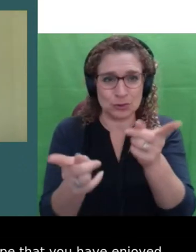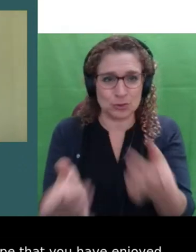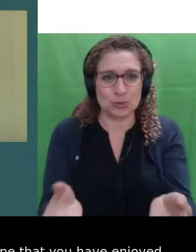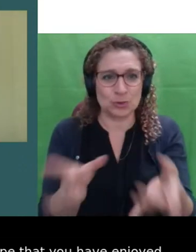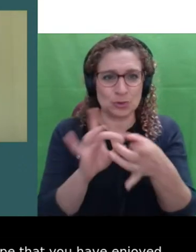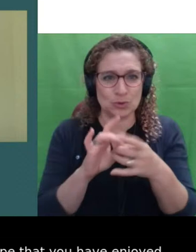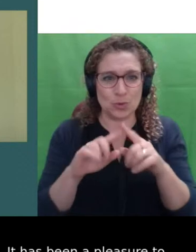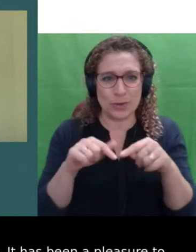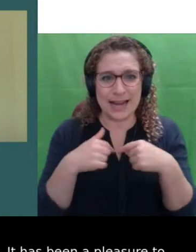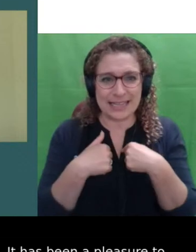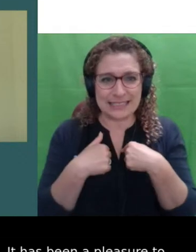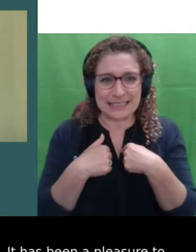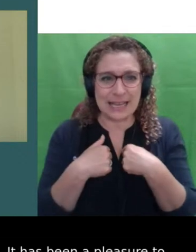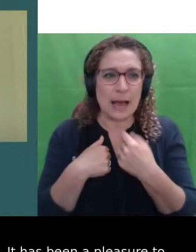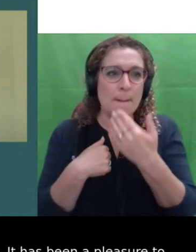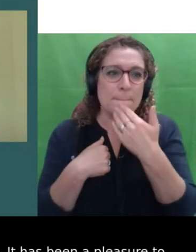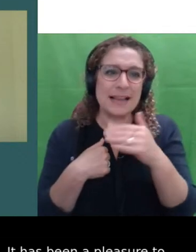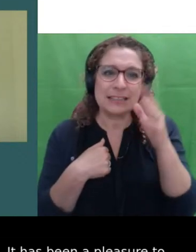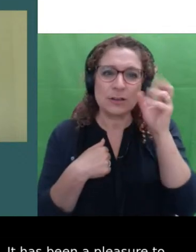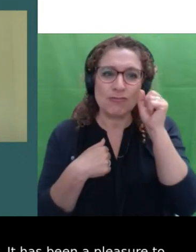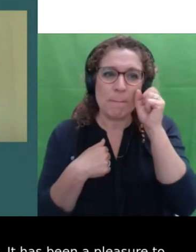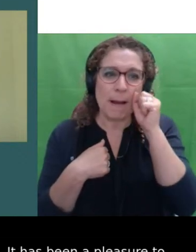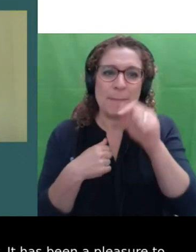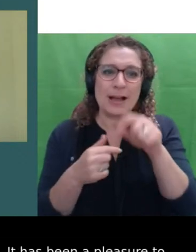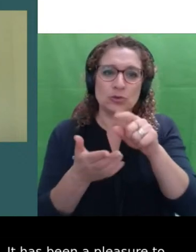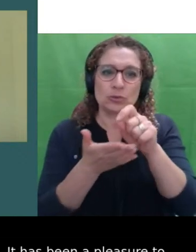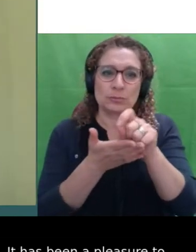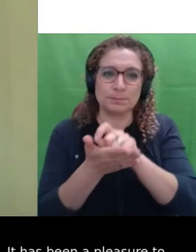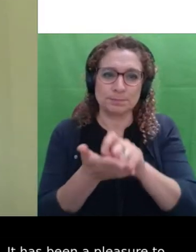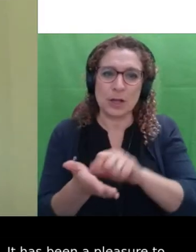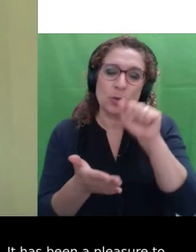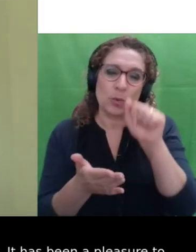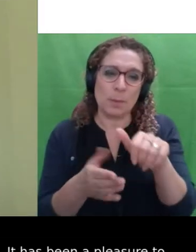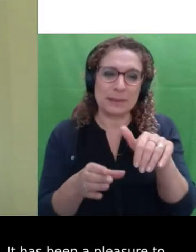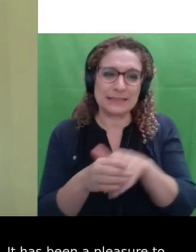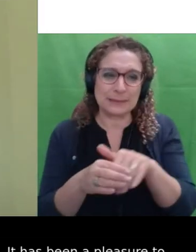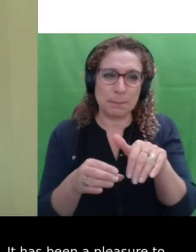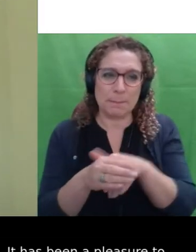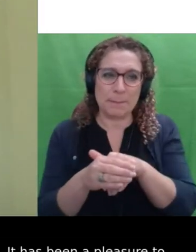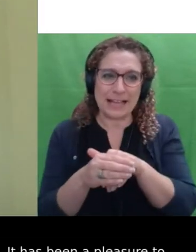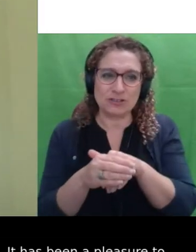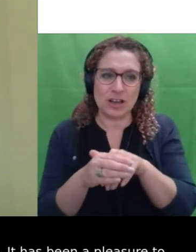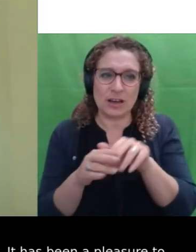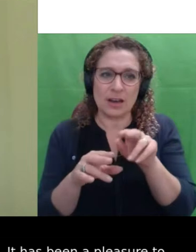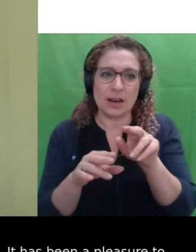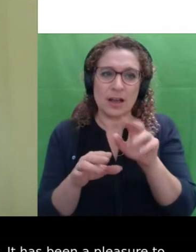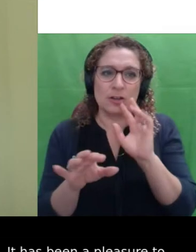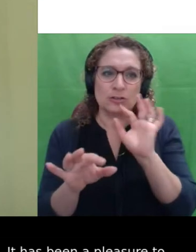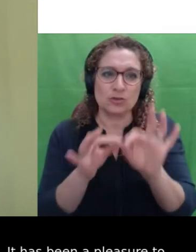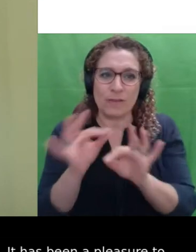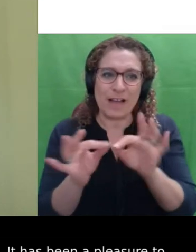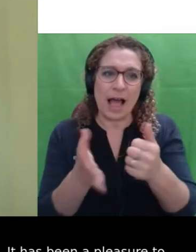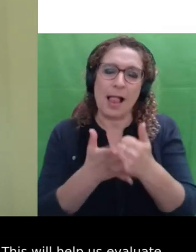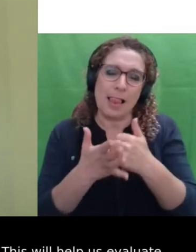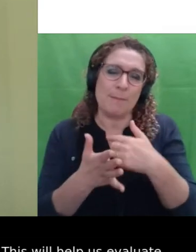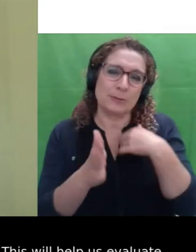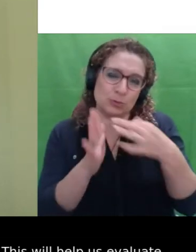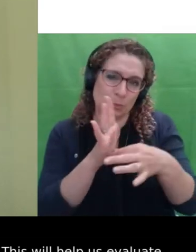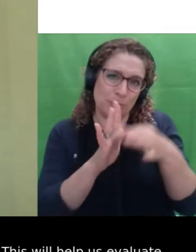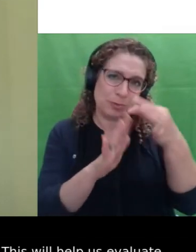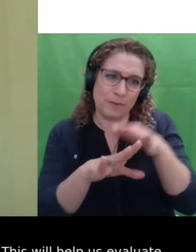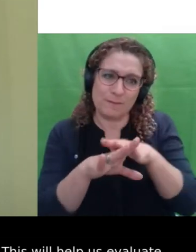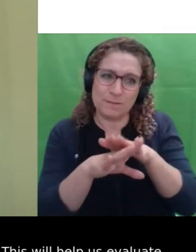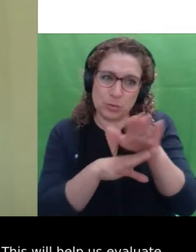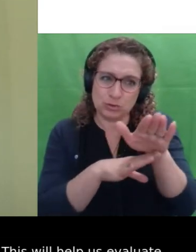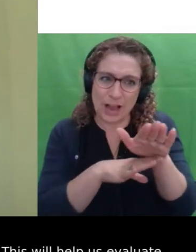remember to complete your participation survey this will help us evaluate and improve future events and i'm